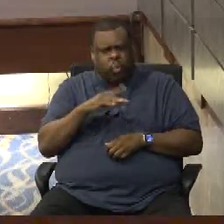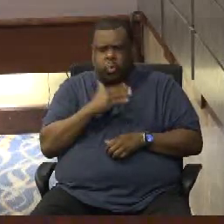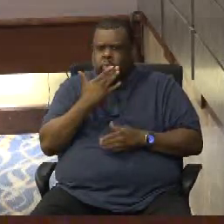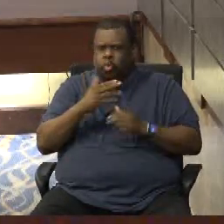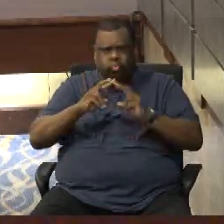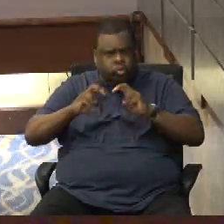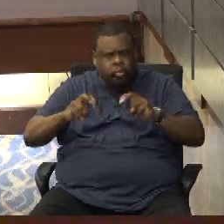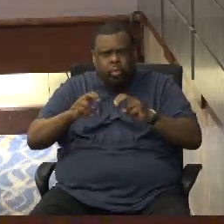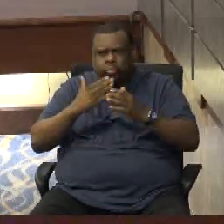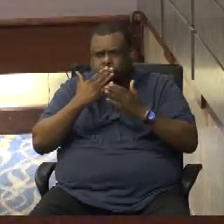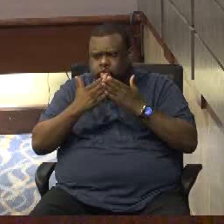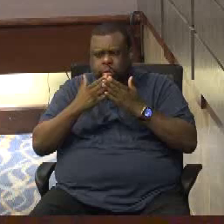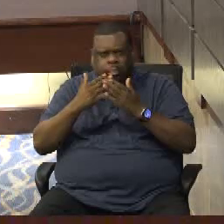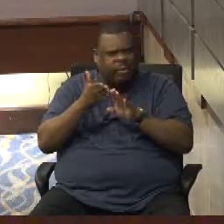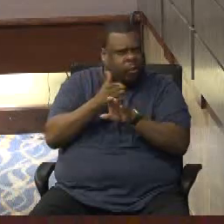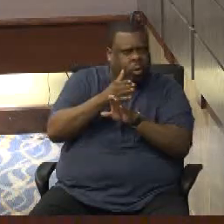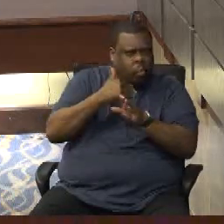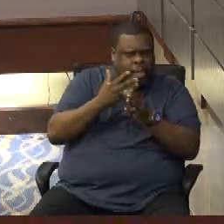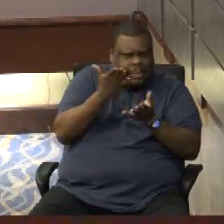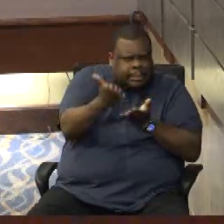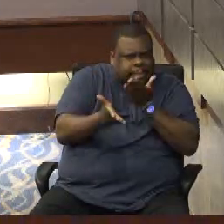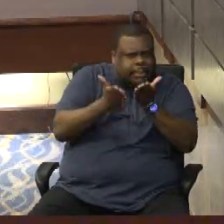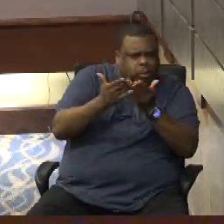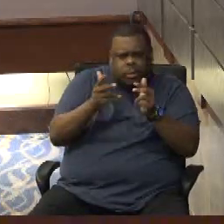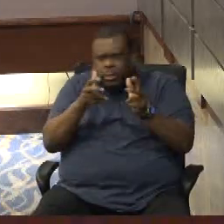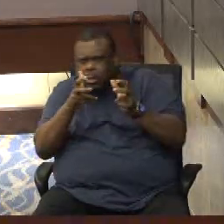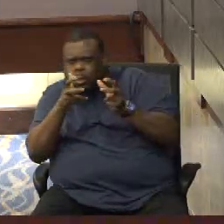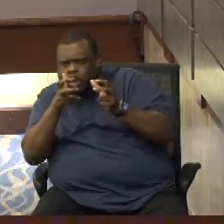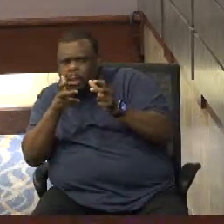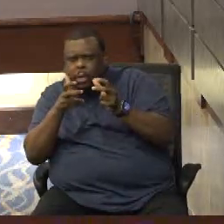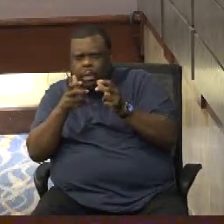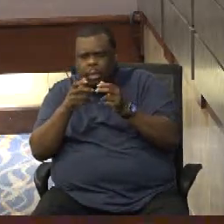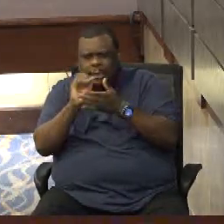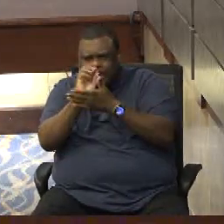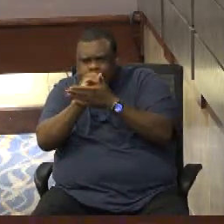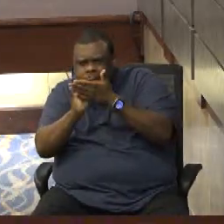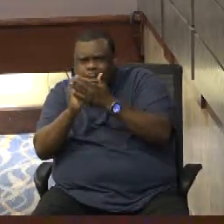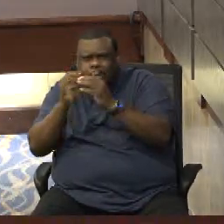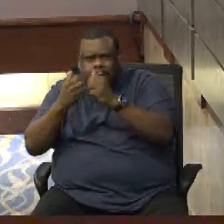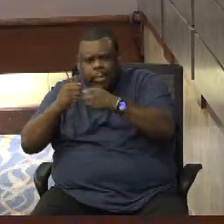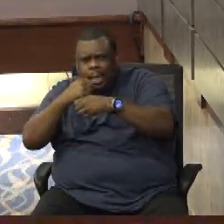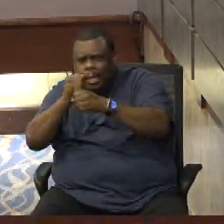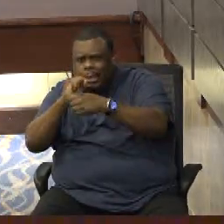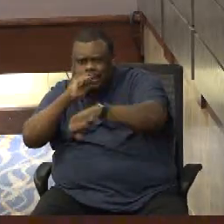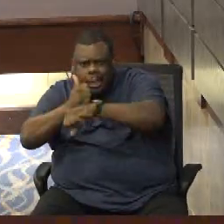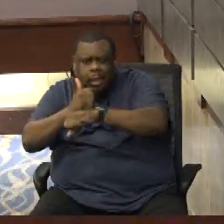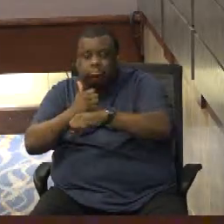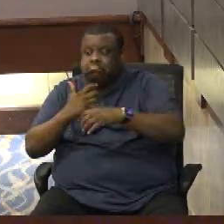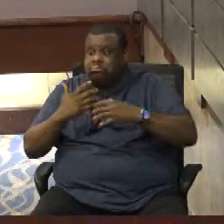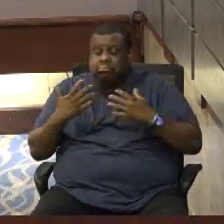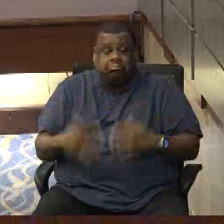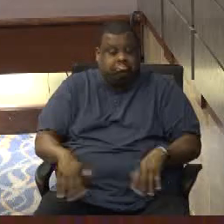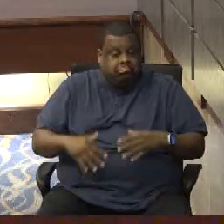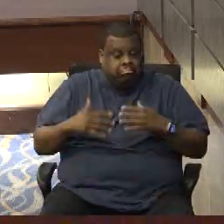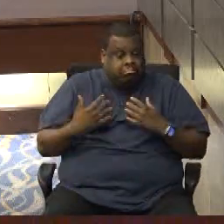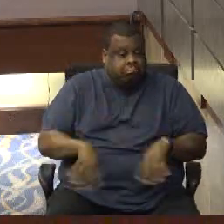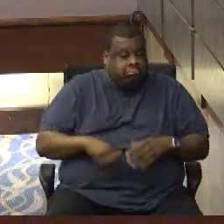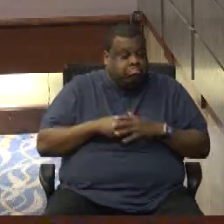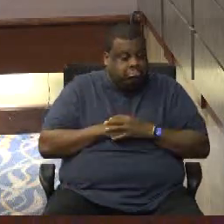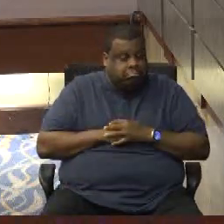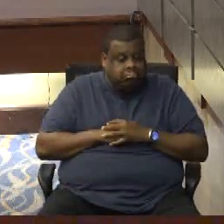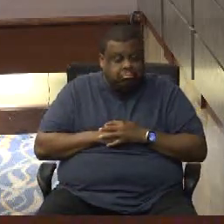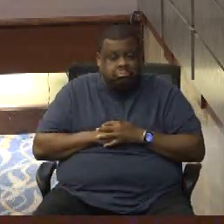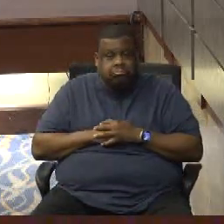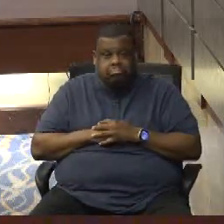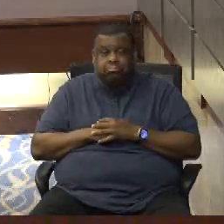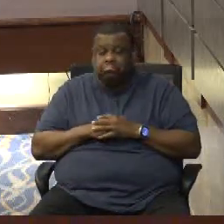and good listening and bringing your expertise to that to help guide us as we rebrand. But I am really excited about kind of